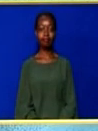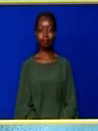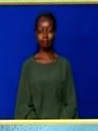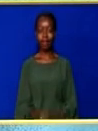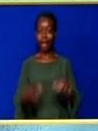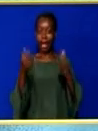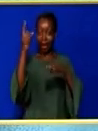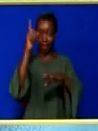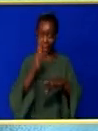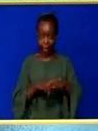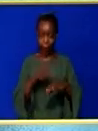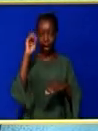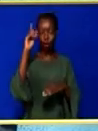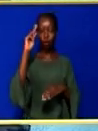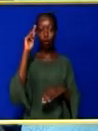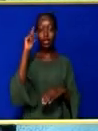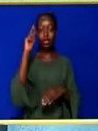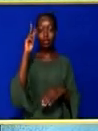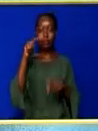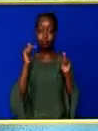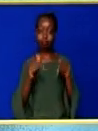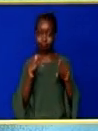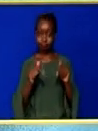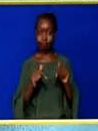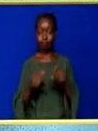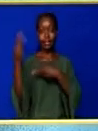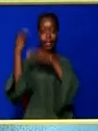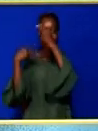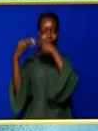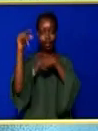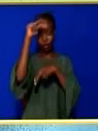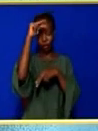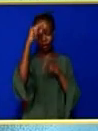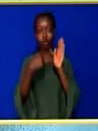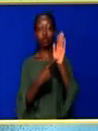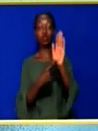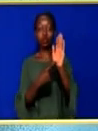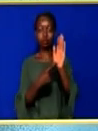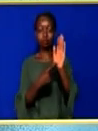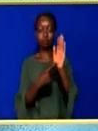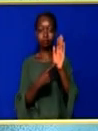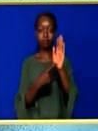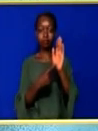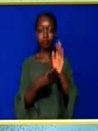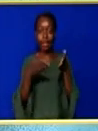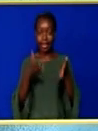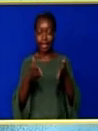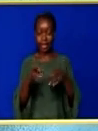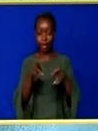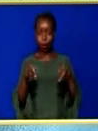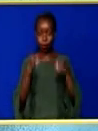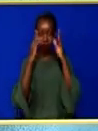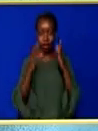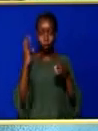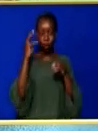Another great time here at Edu Channel, and of course, this is the history show. And of course, in the studio is Mwalimu will be